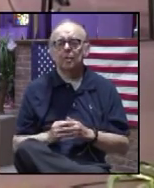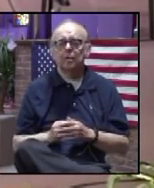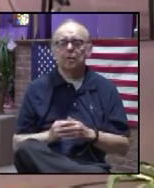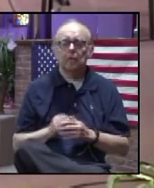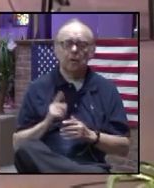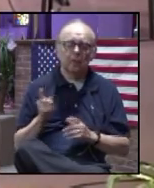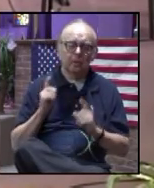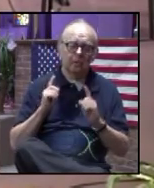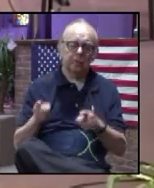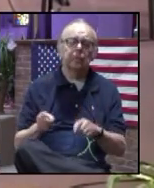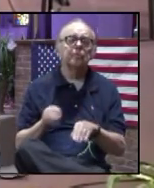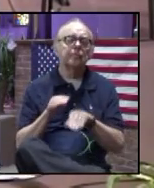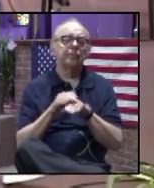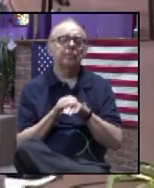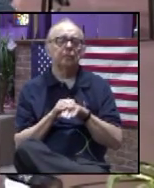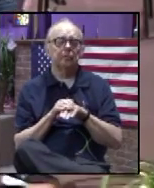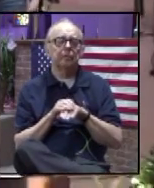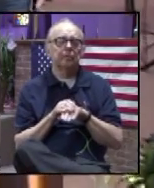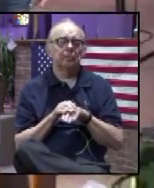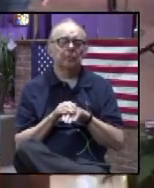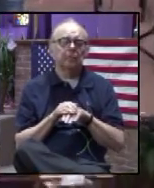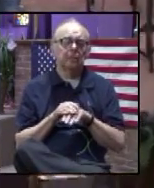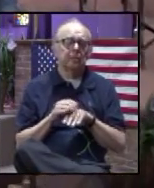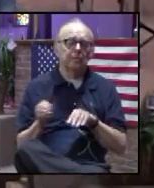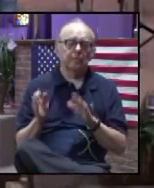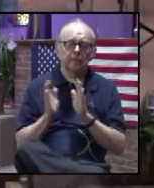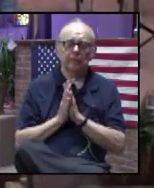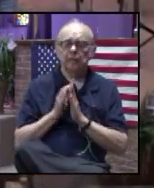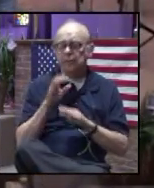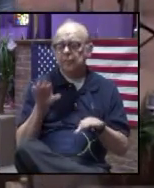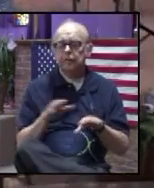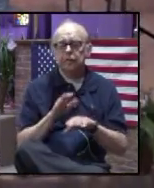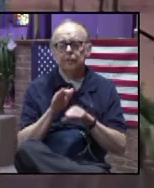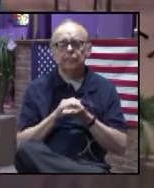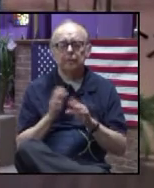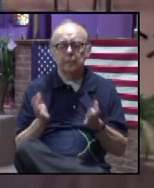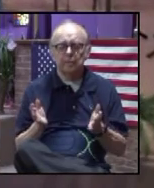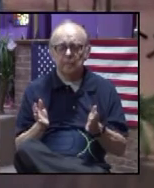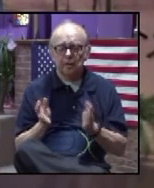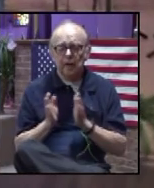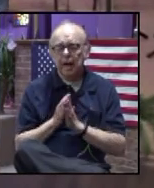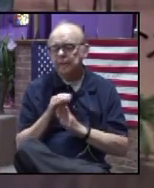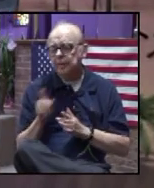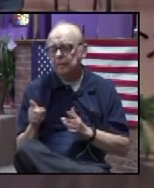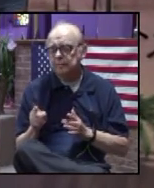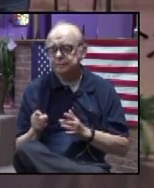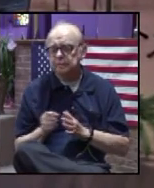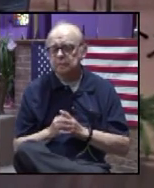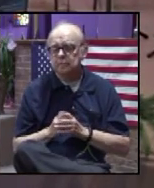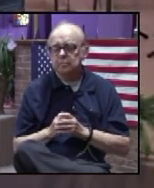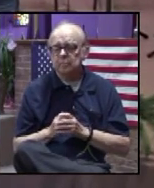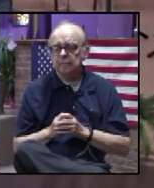You go into a funeral and they ask you to do the funeral and you ask them,